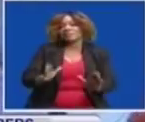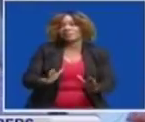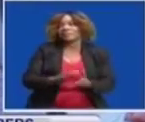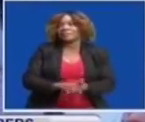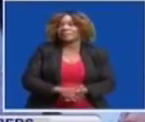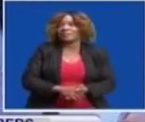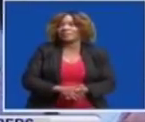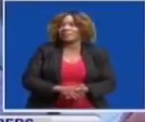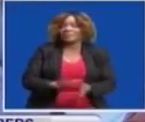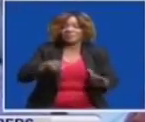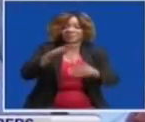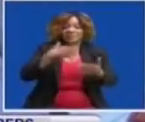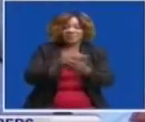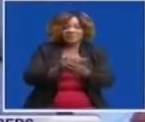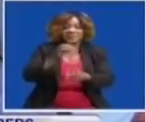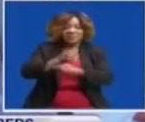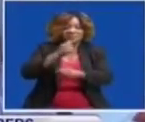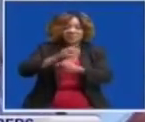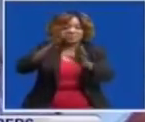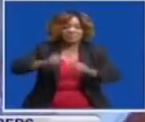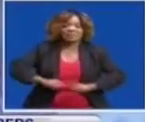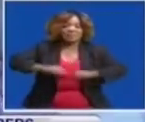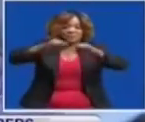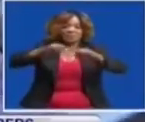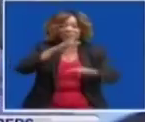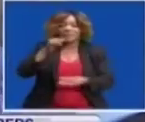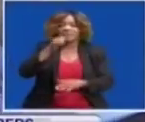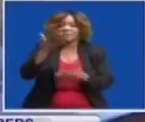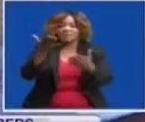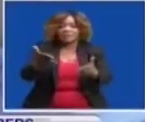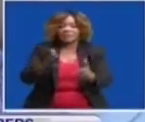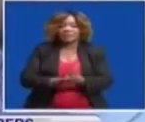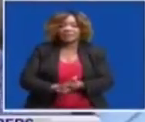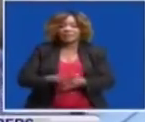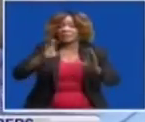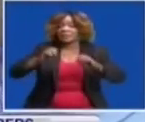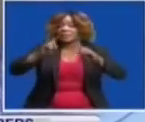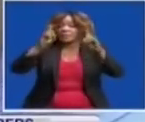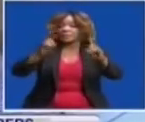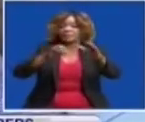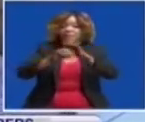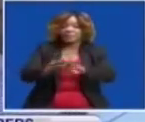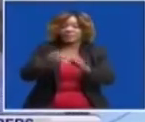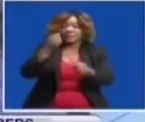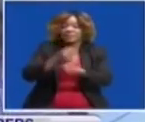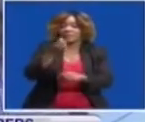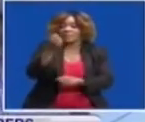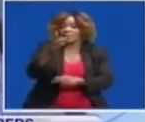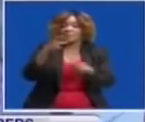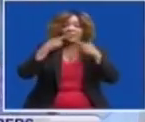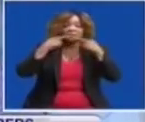SODL is not here. How do we improve? When we talk about the education sector, grade 12 results